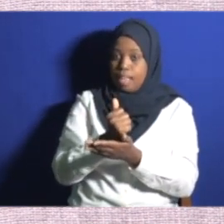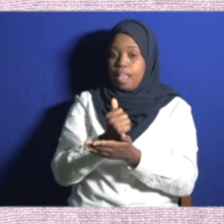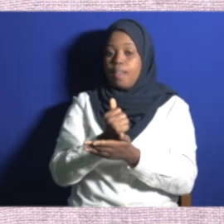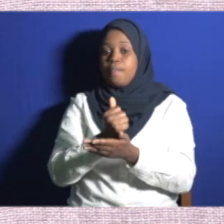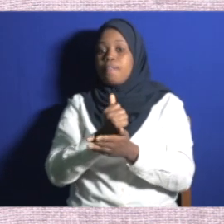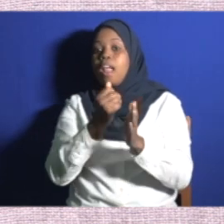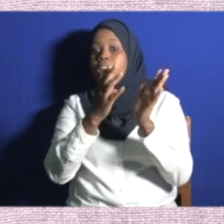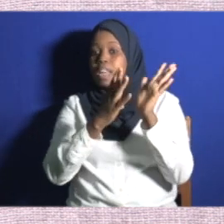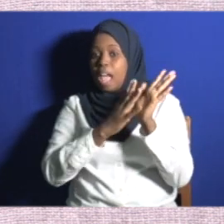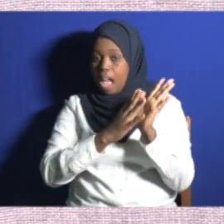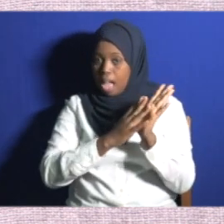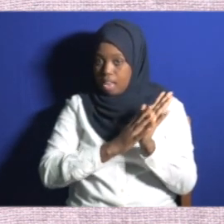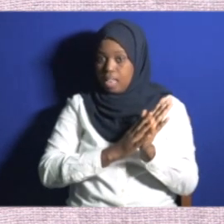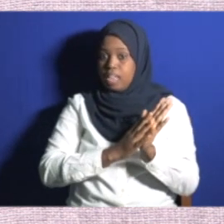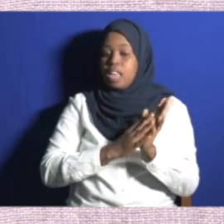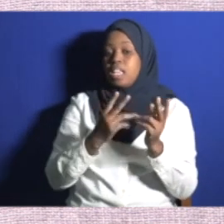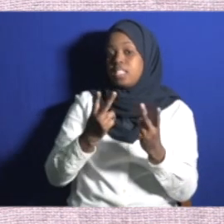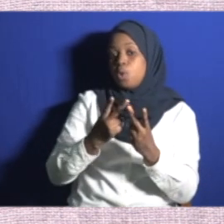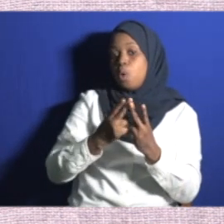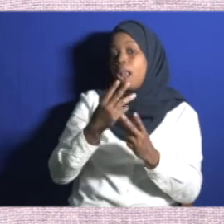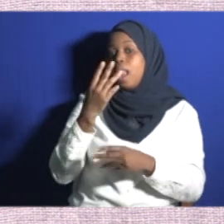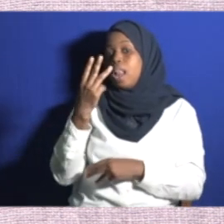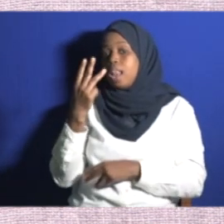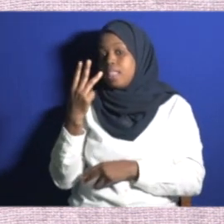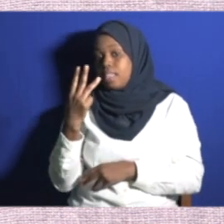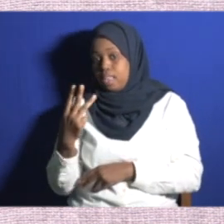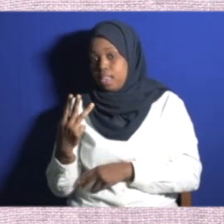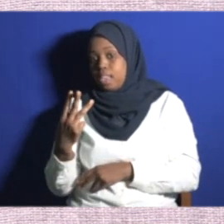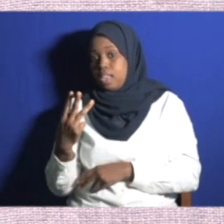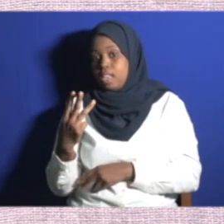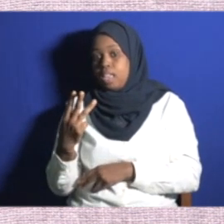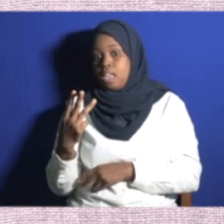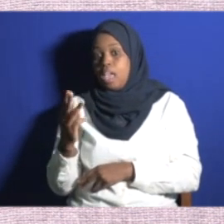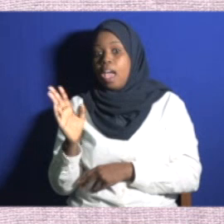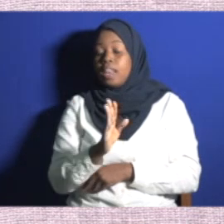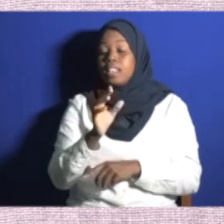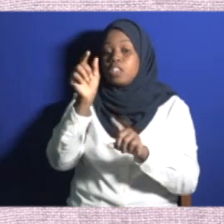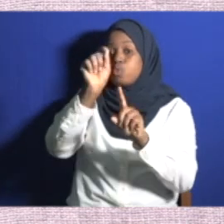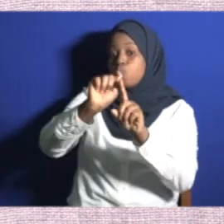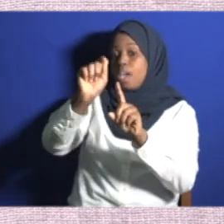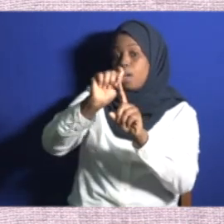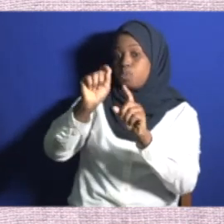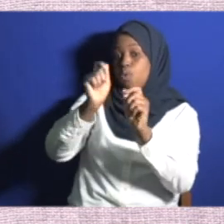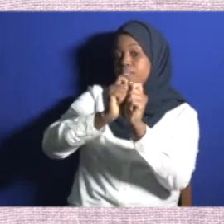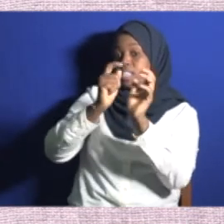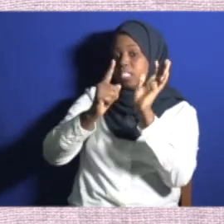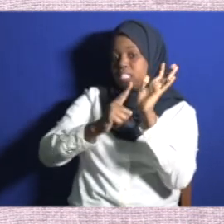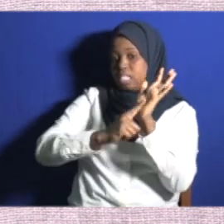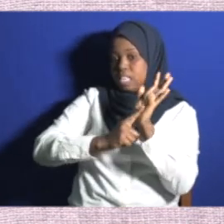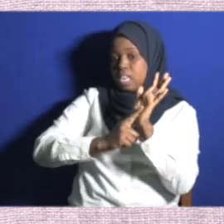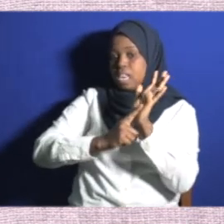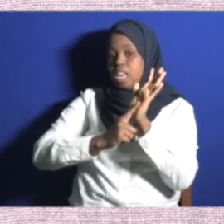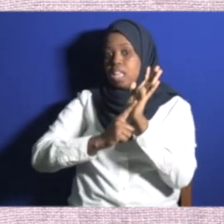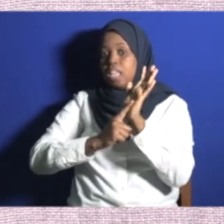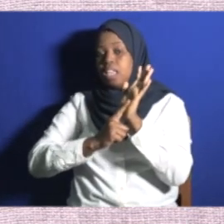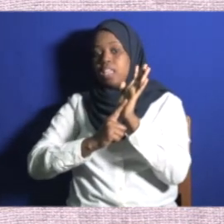3, and the number which is squared to give 16 is 4, and